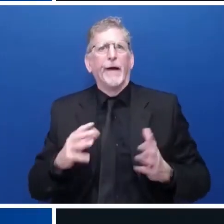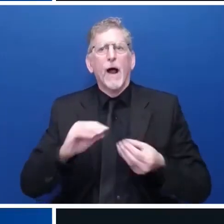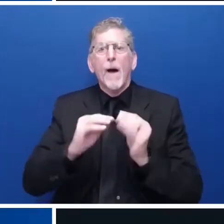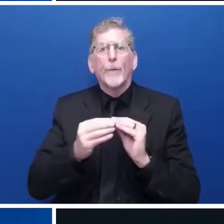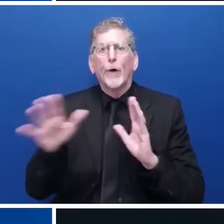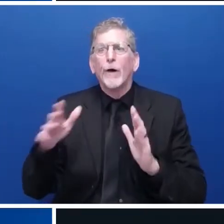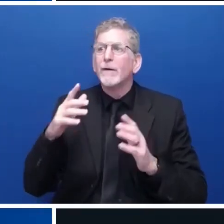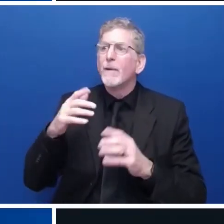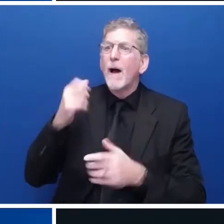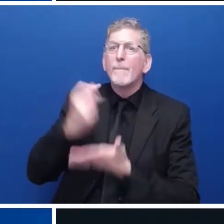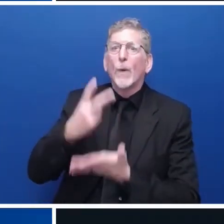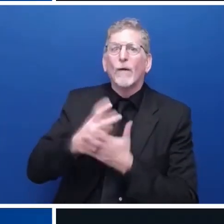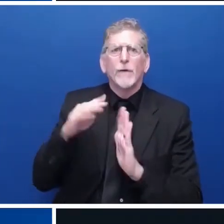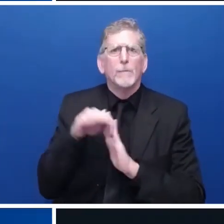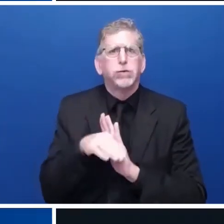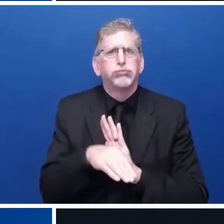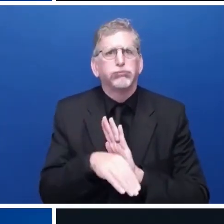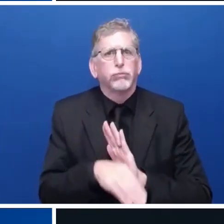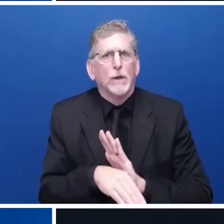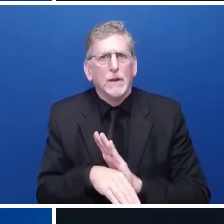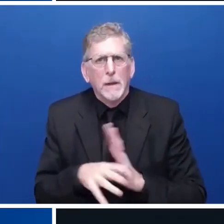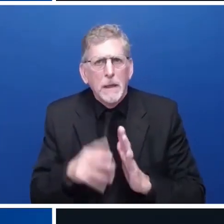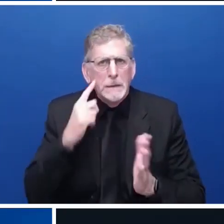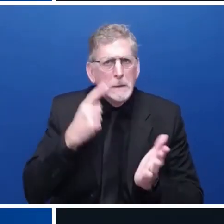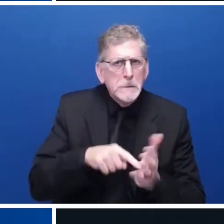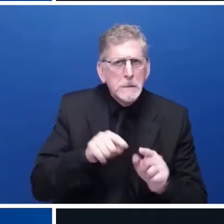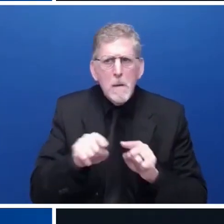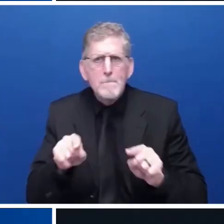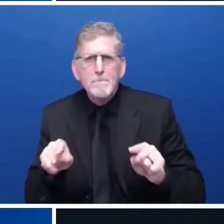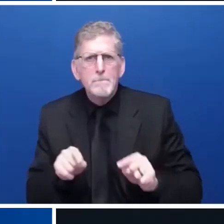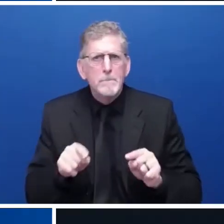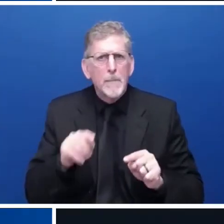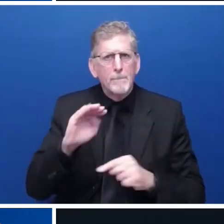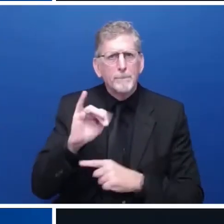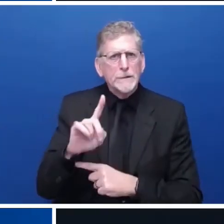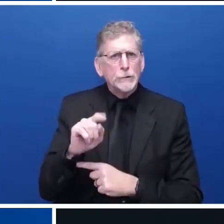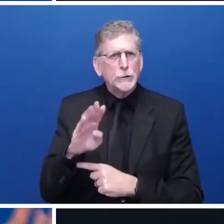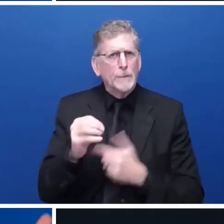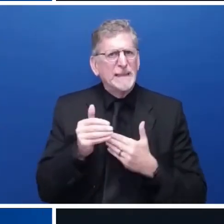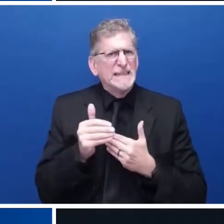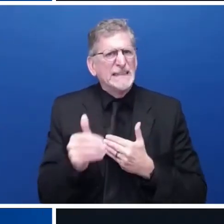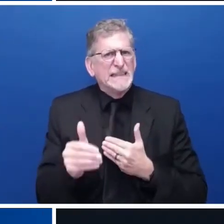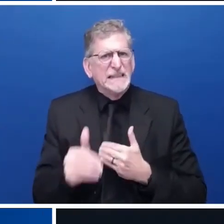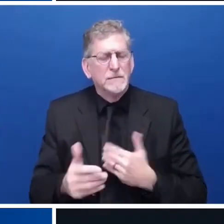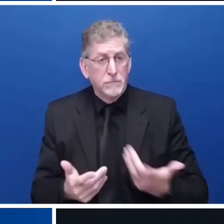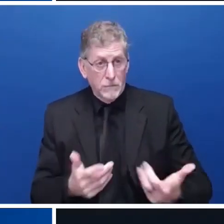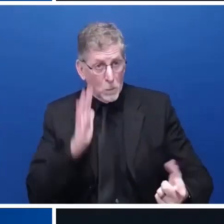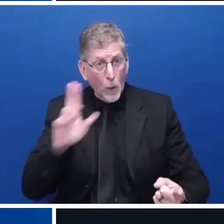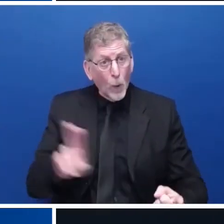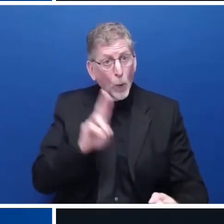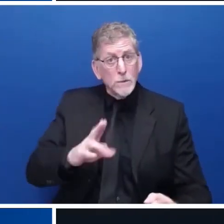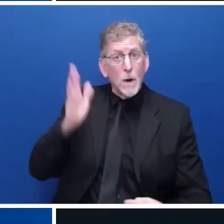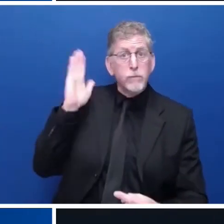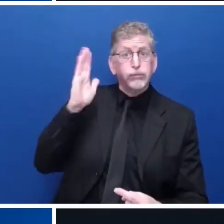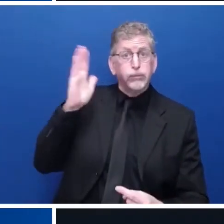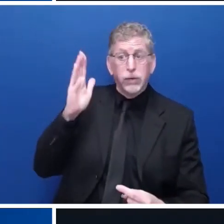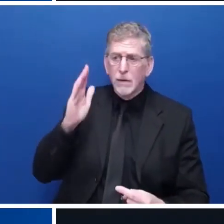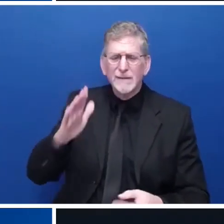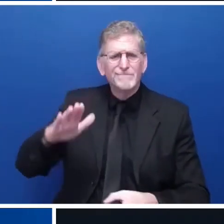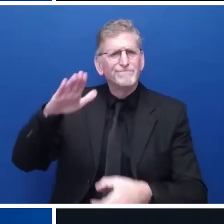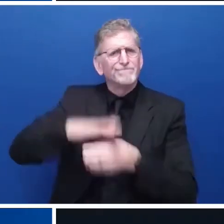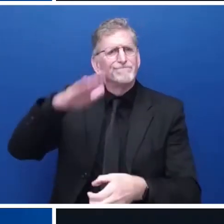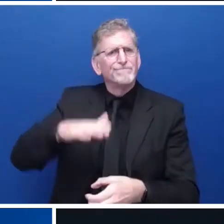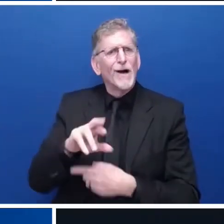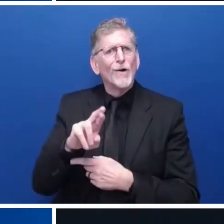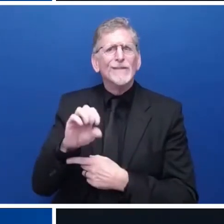speech, a speech that certainly paints a picture for hope and vision into the future of what he will deliver on. This summer he